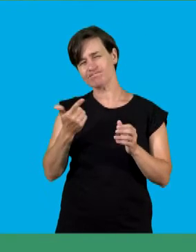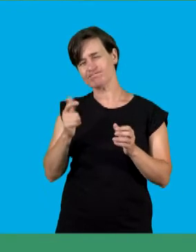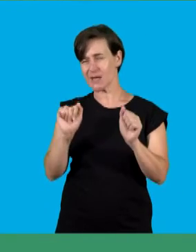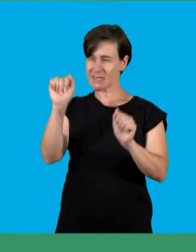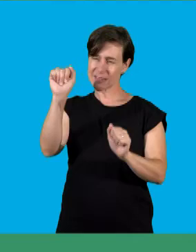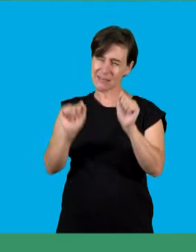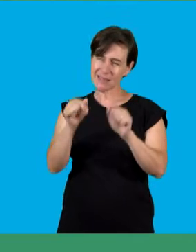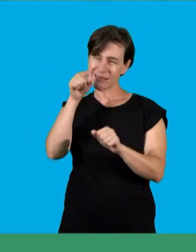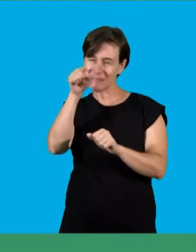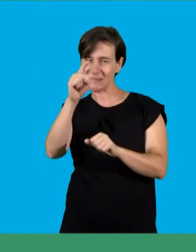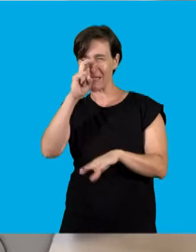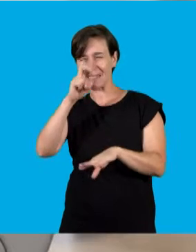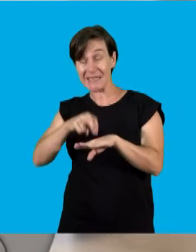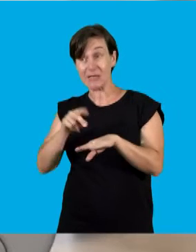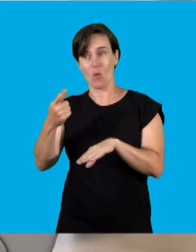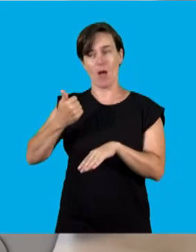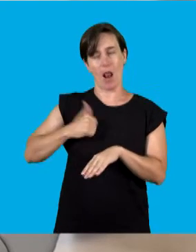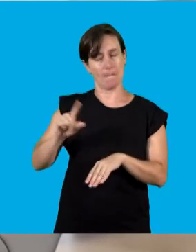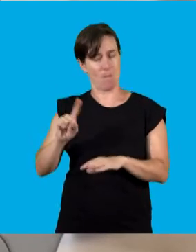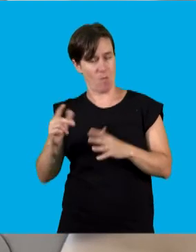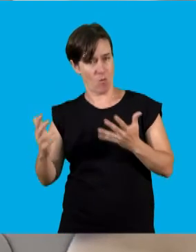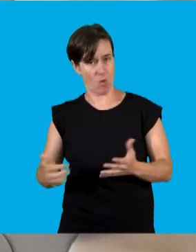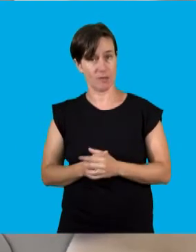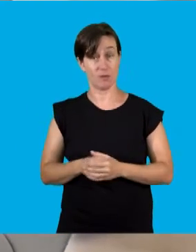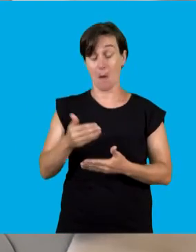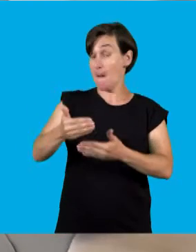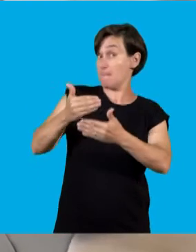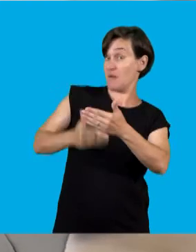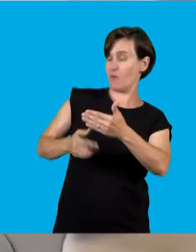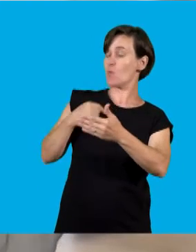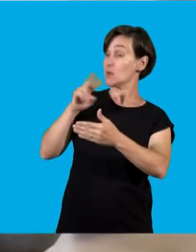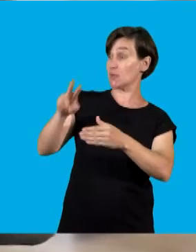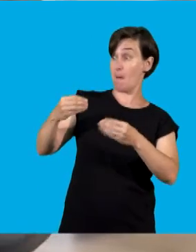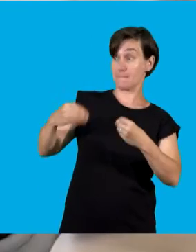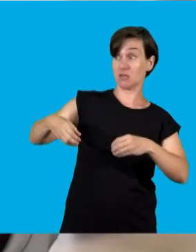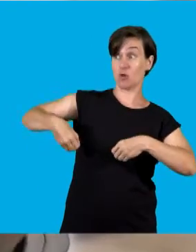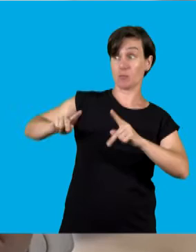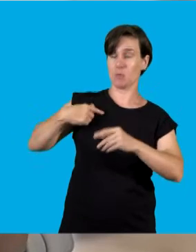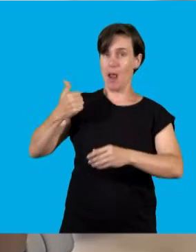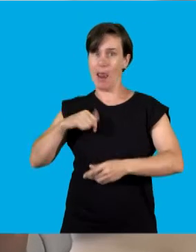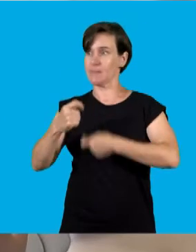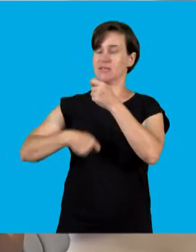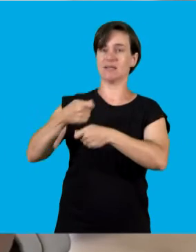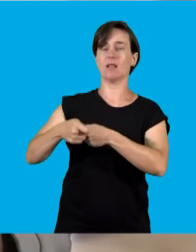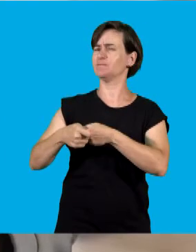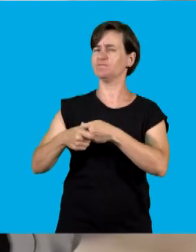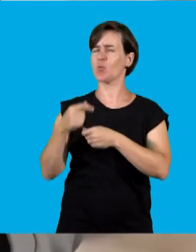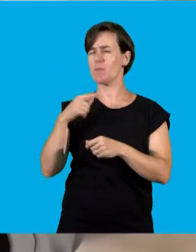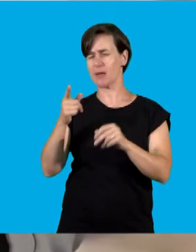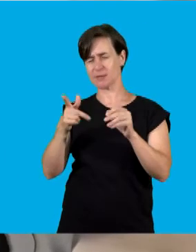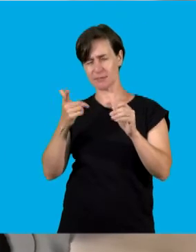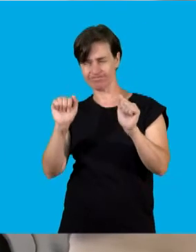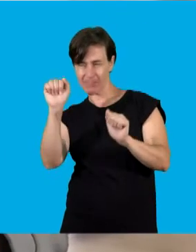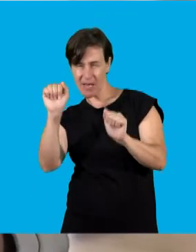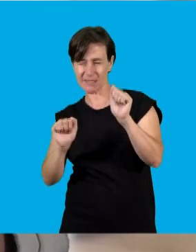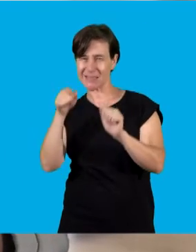and desires. Remember, I did say that before you can now start with a business opportunity or start selling, you need to first assess the needs